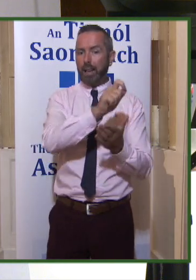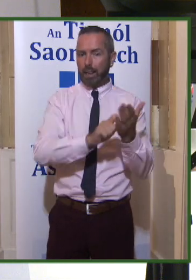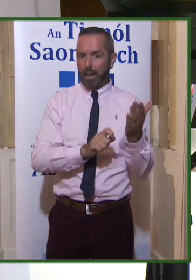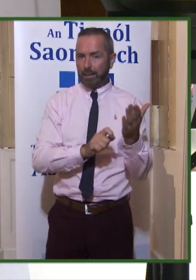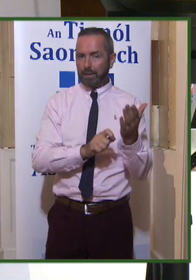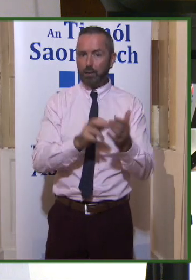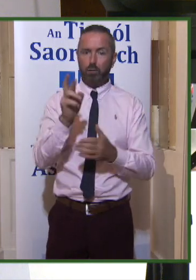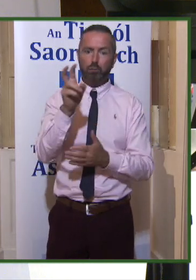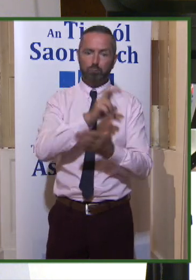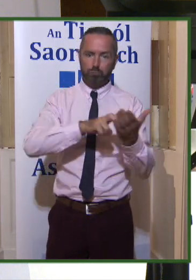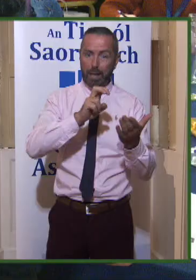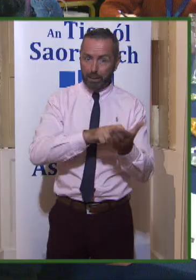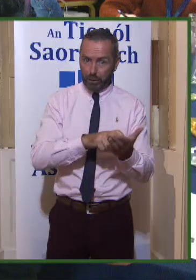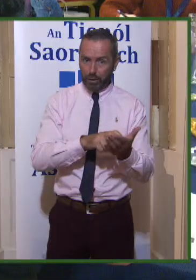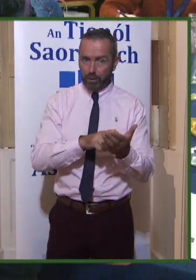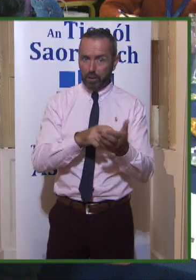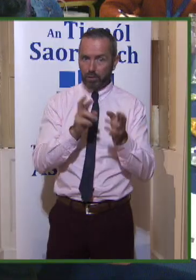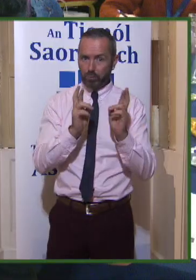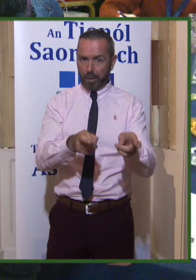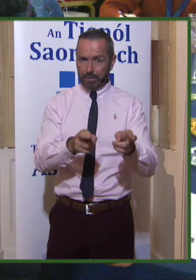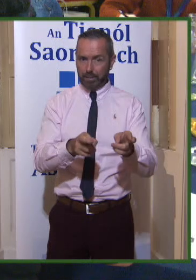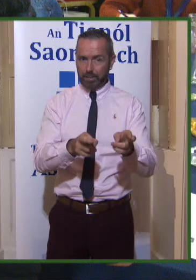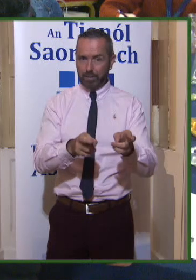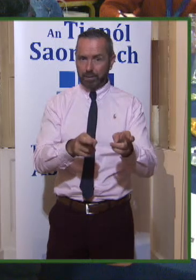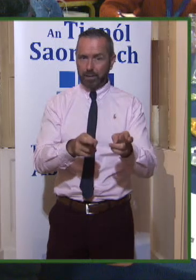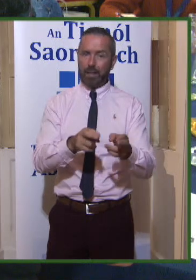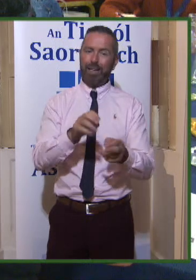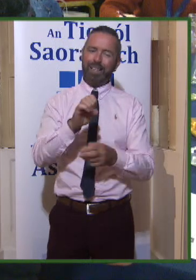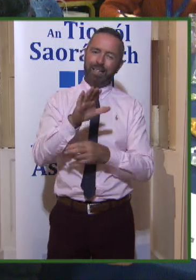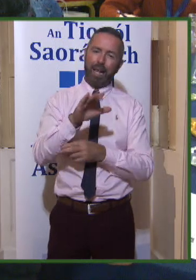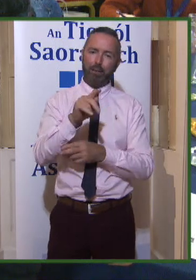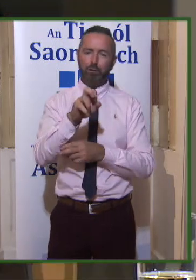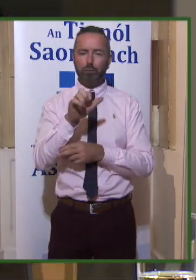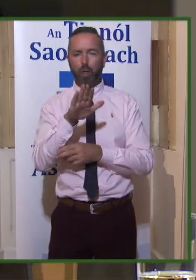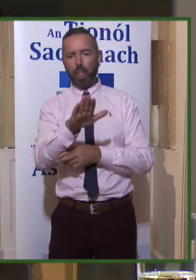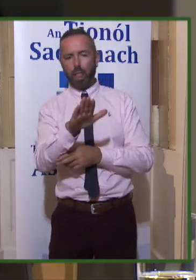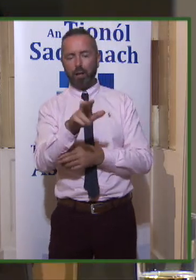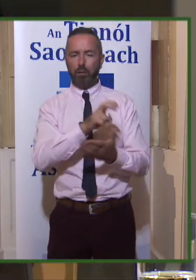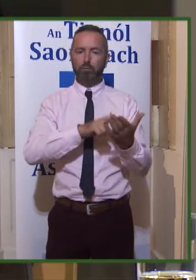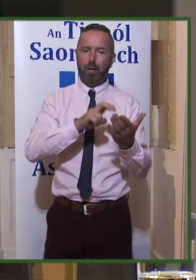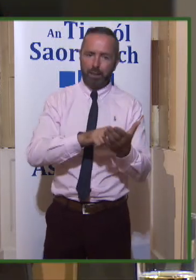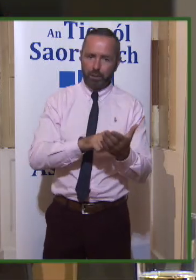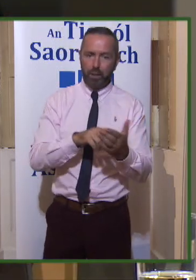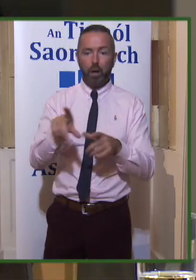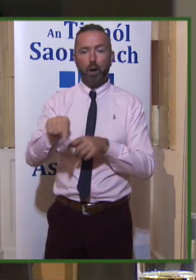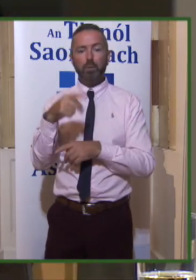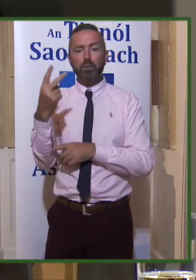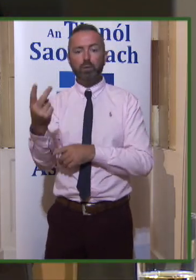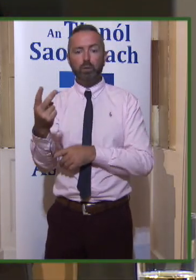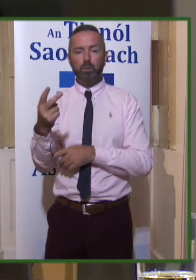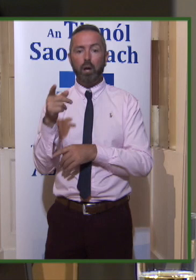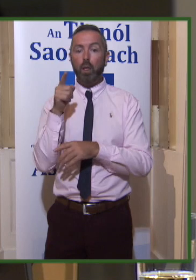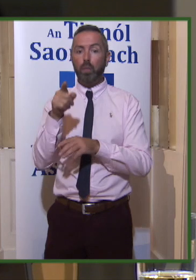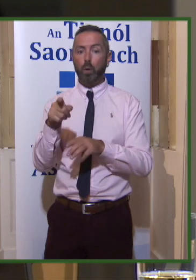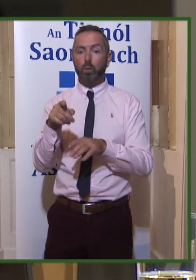elected register. Is that correct? Electoral register. Option 2 is those on the